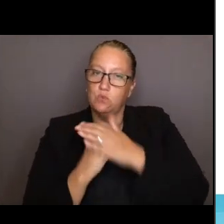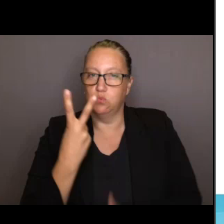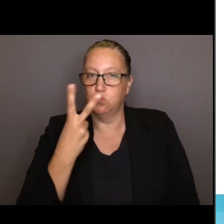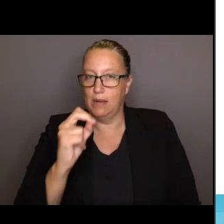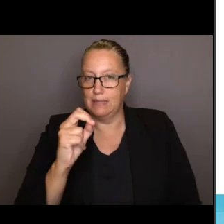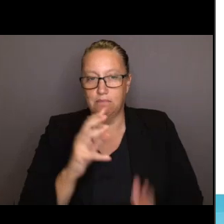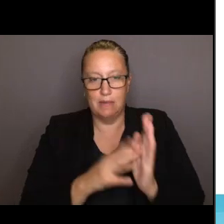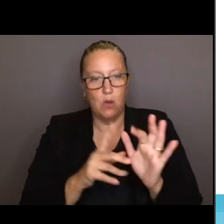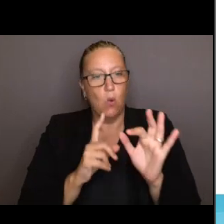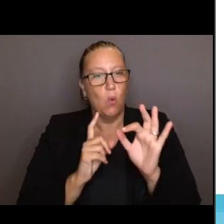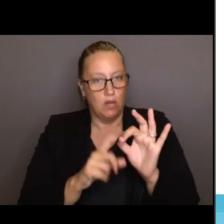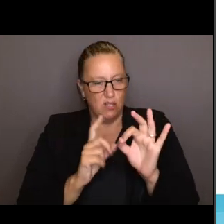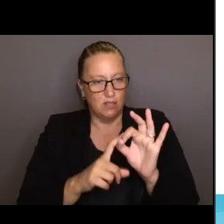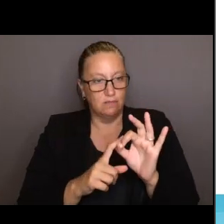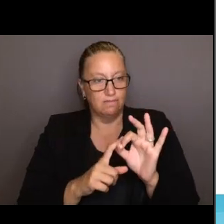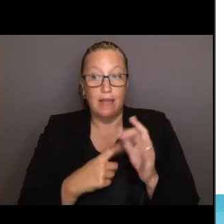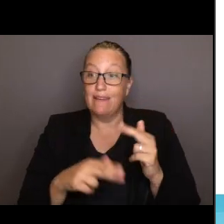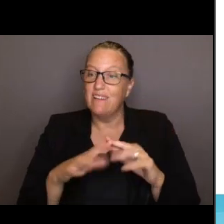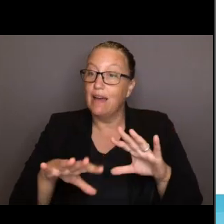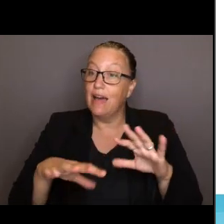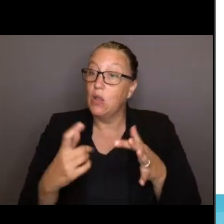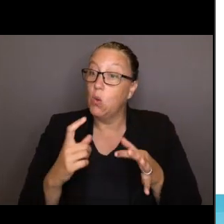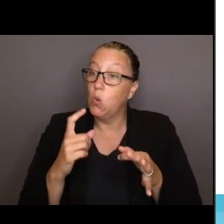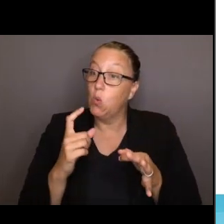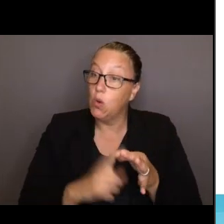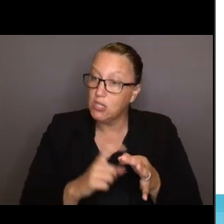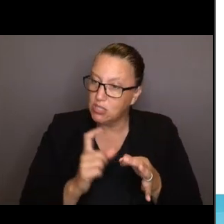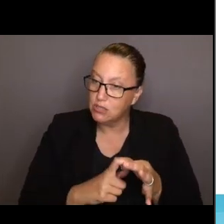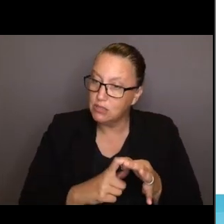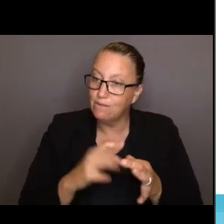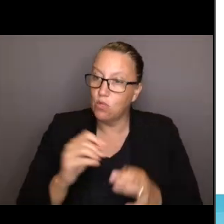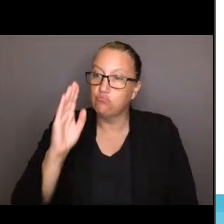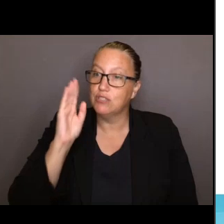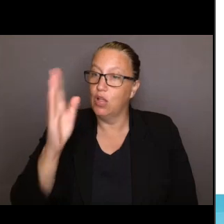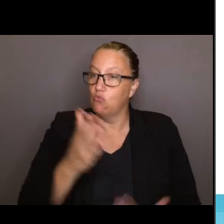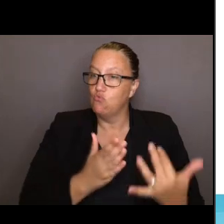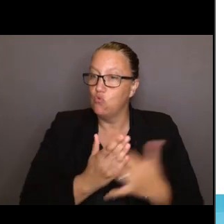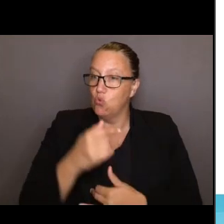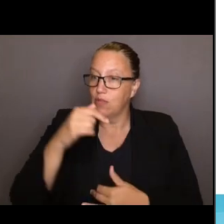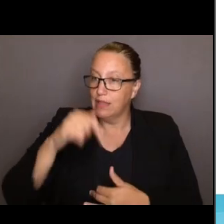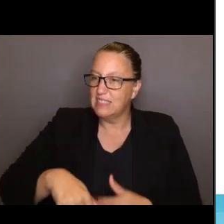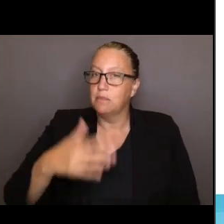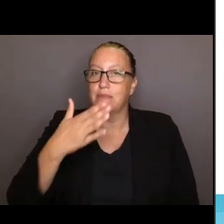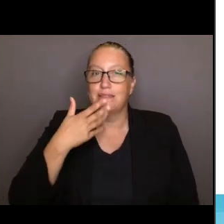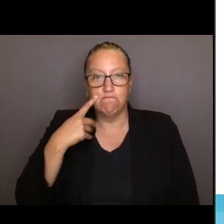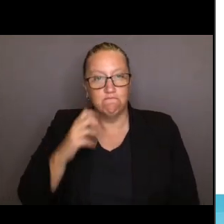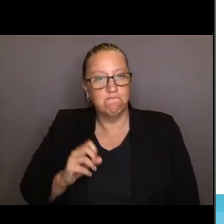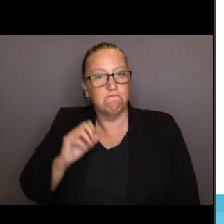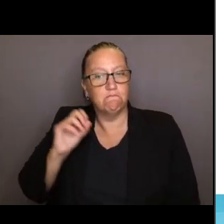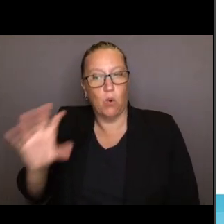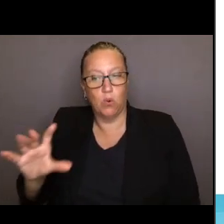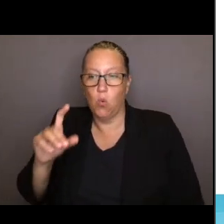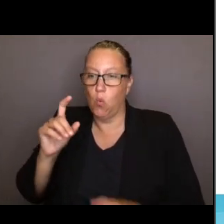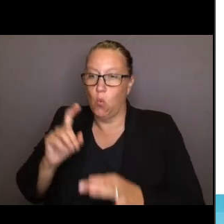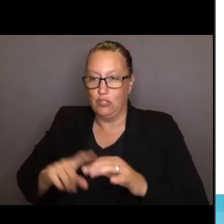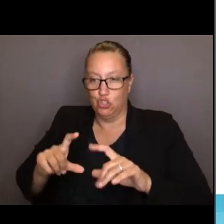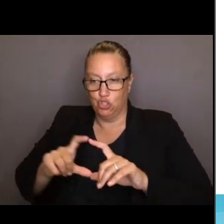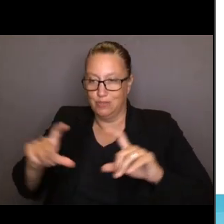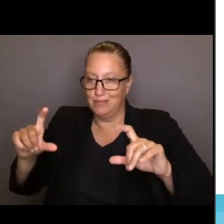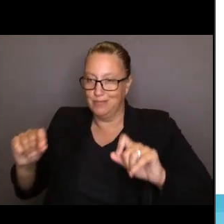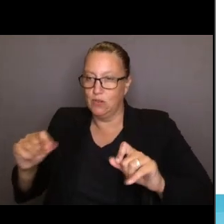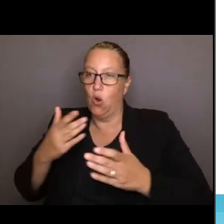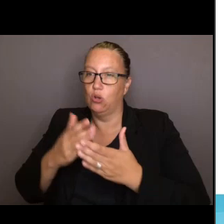you do have questions for the presenters during the webinar, please pop them in the questions section on your screen and I'll see those and we'll